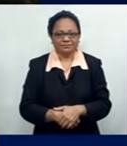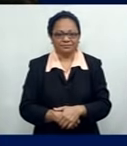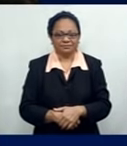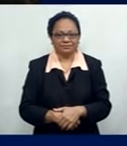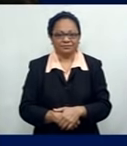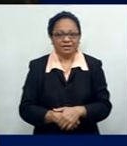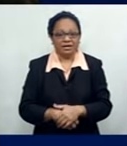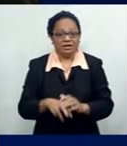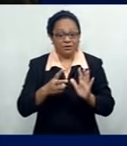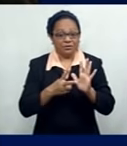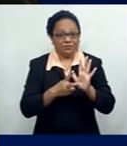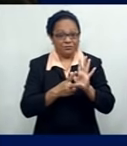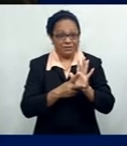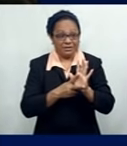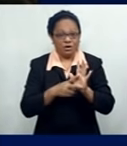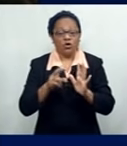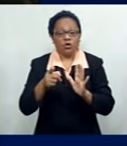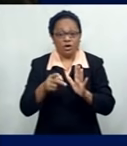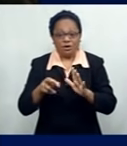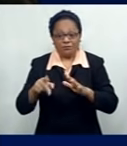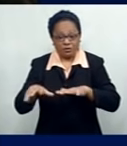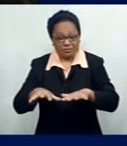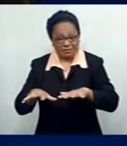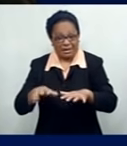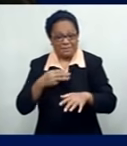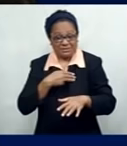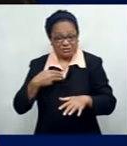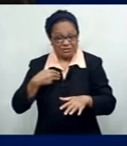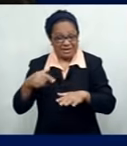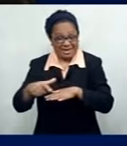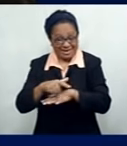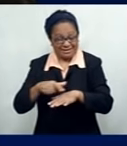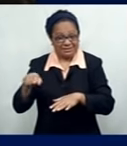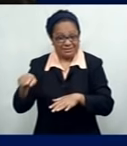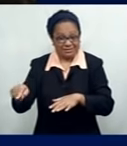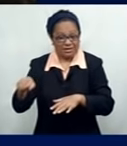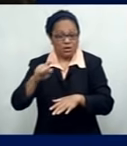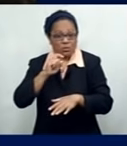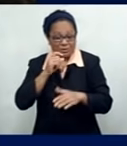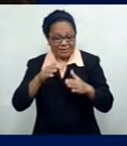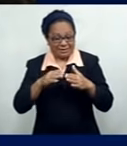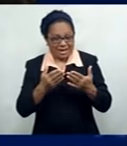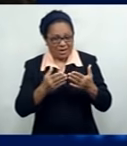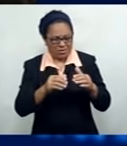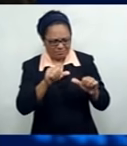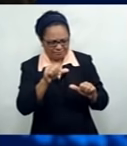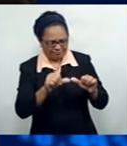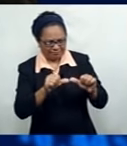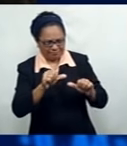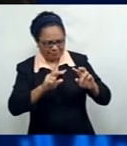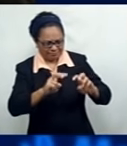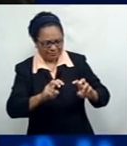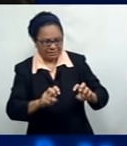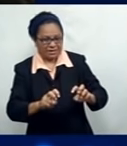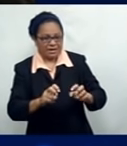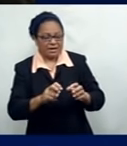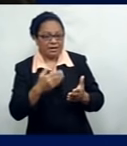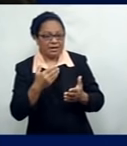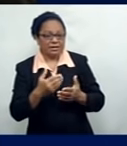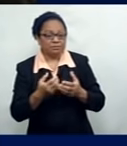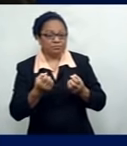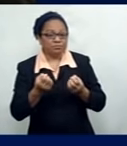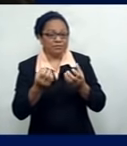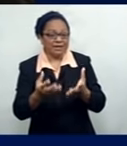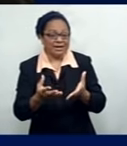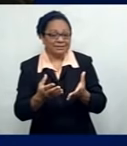The Seismology section at the Ministry of Lands and Mineral Resources will be able to analyze, verify, research and provide accurate